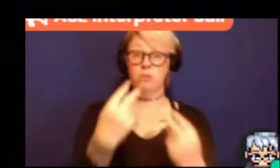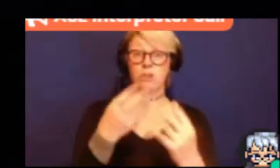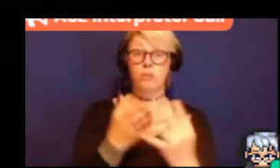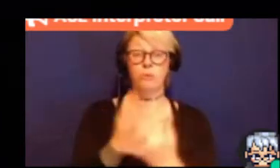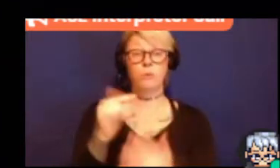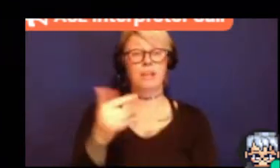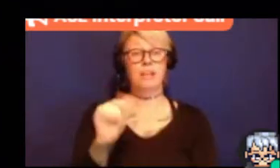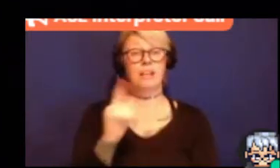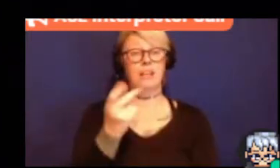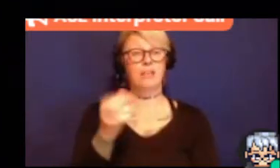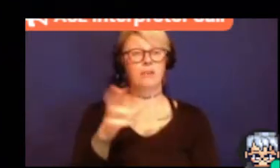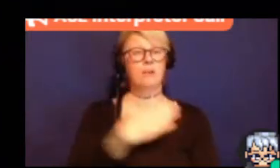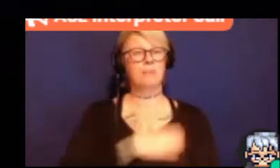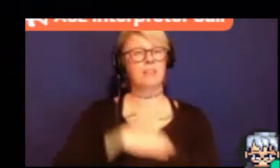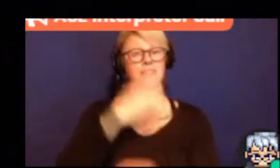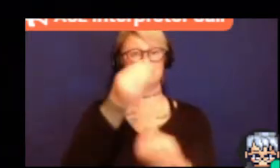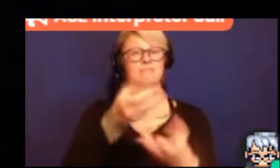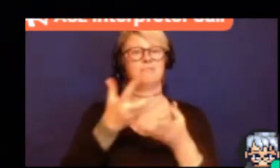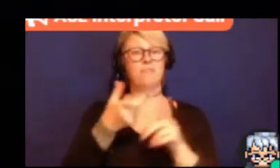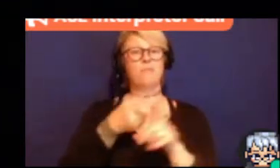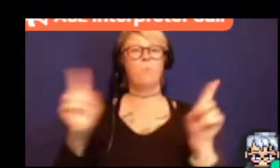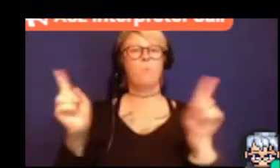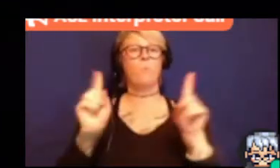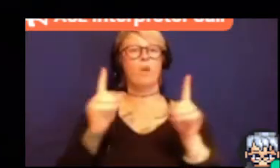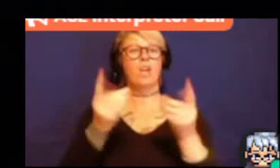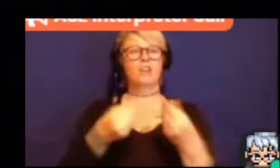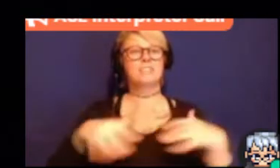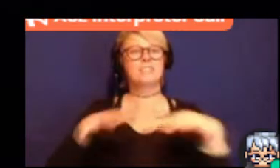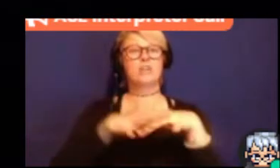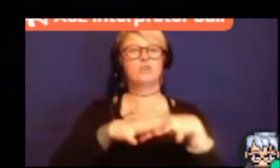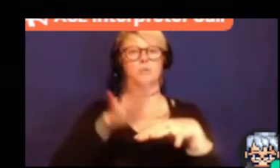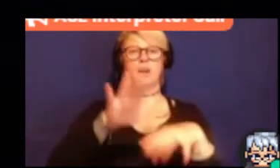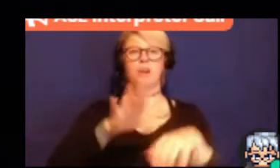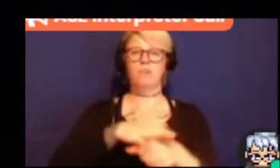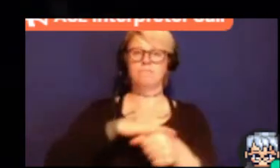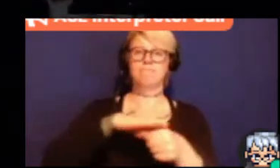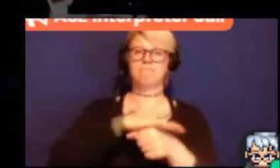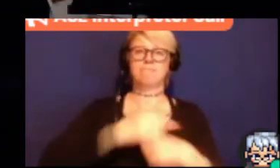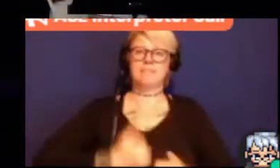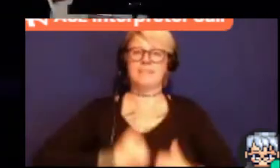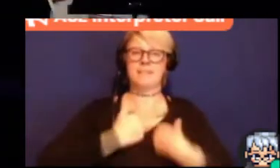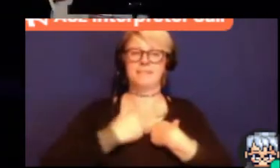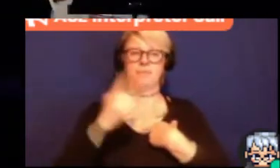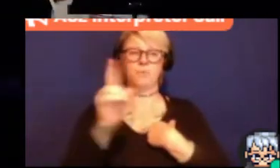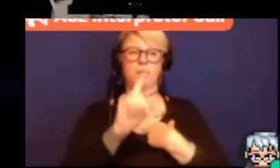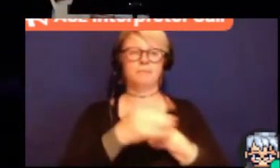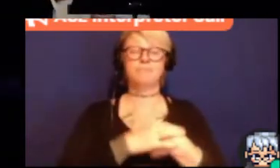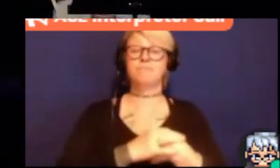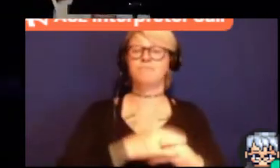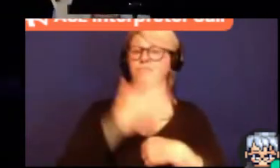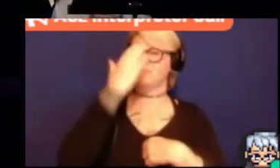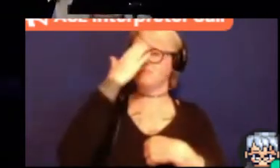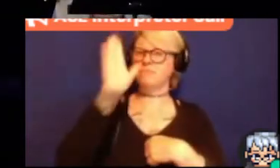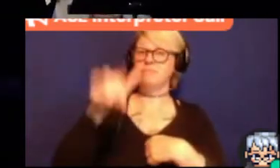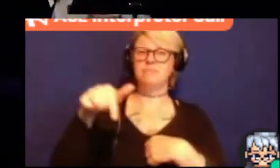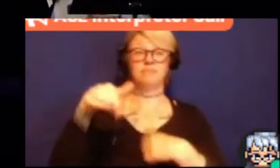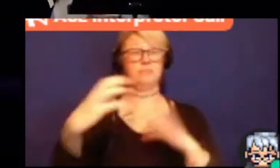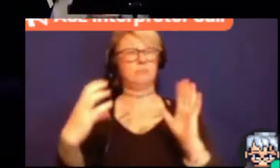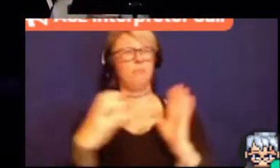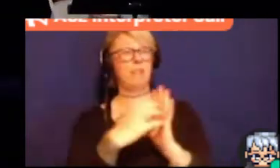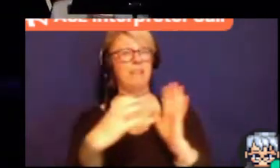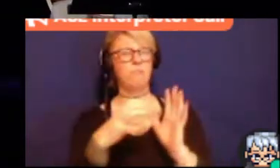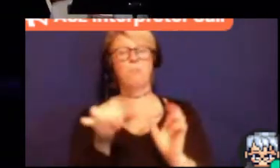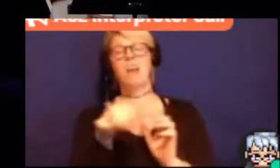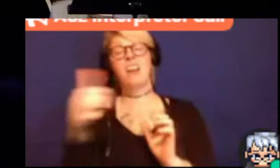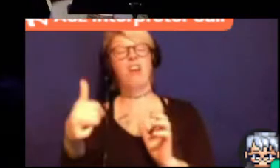whose territory you're watching from. While this platform and many other similar platforms allow us to be